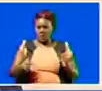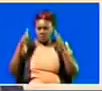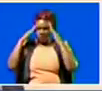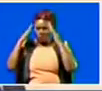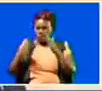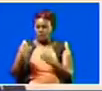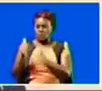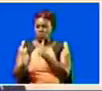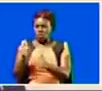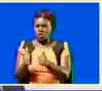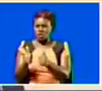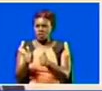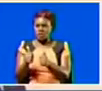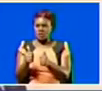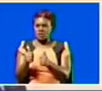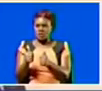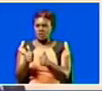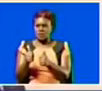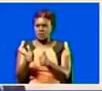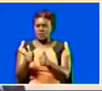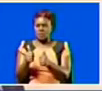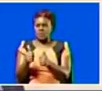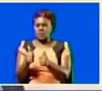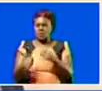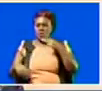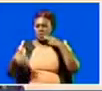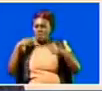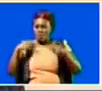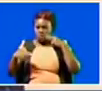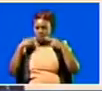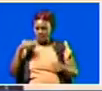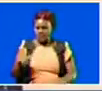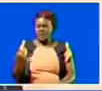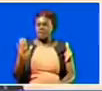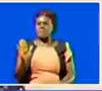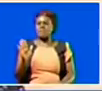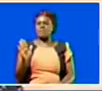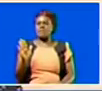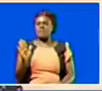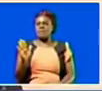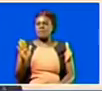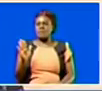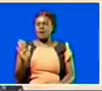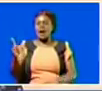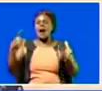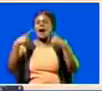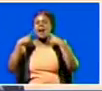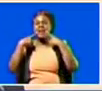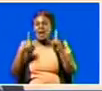is whether the hotel itself made it known